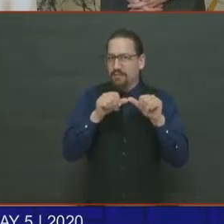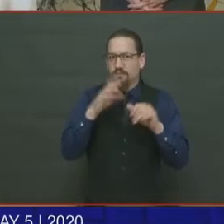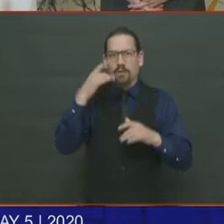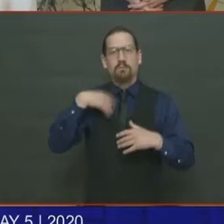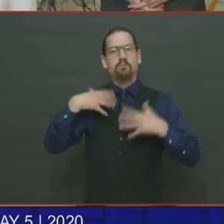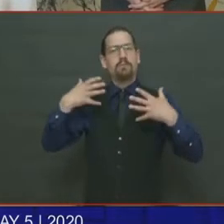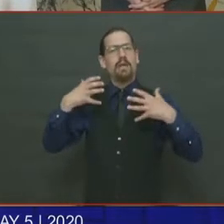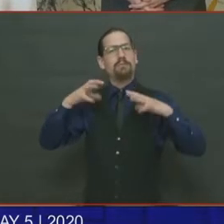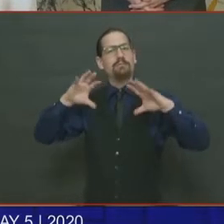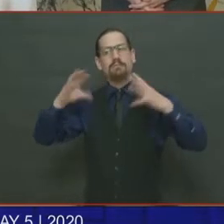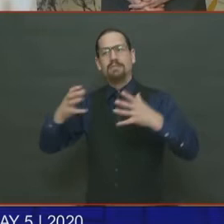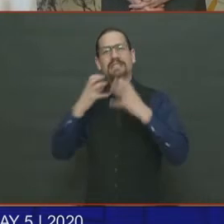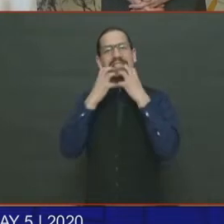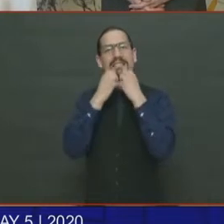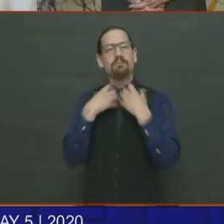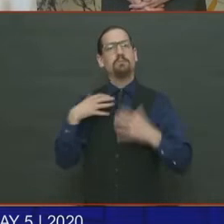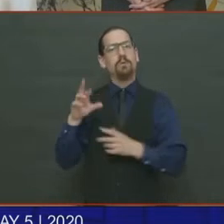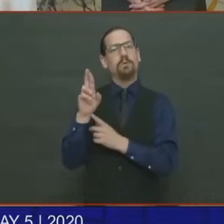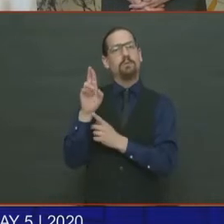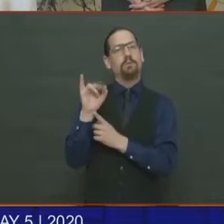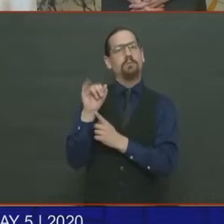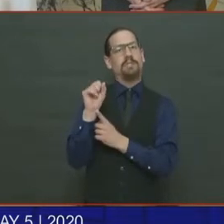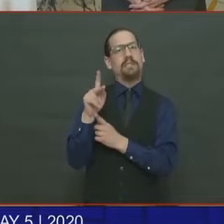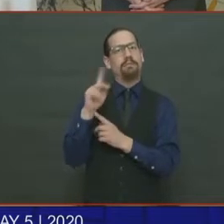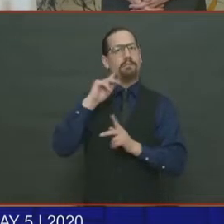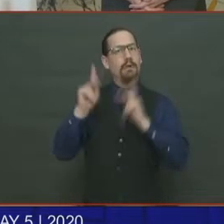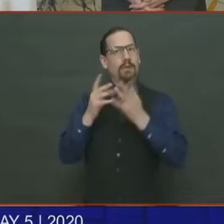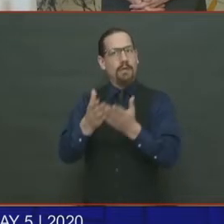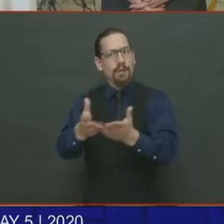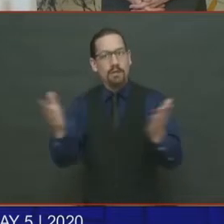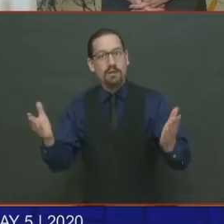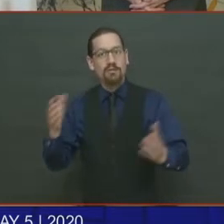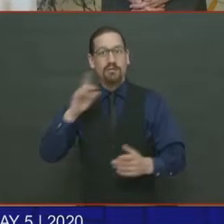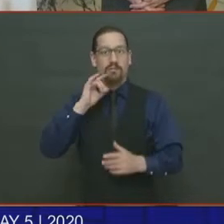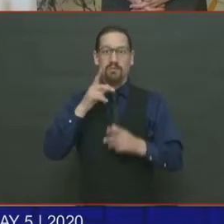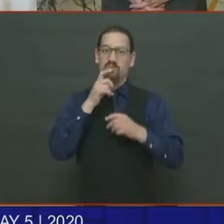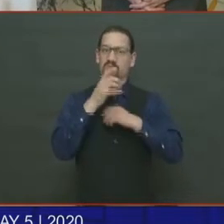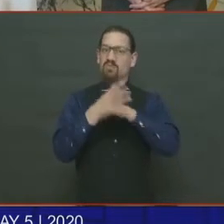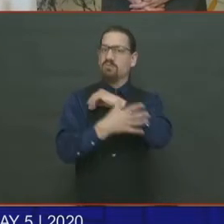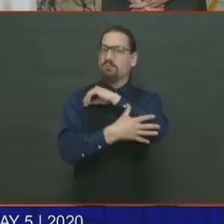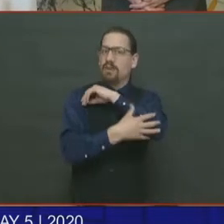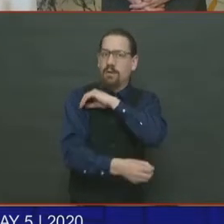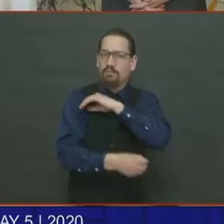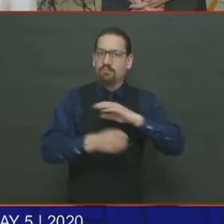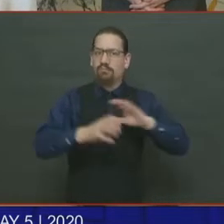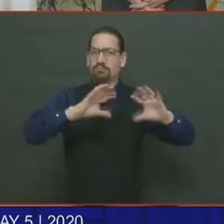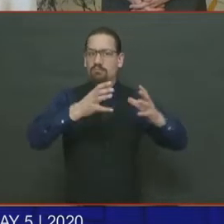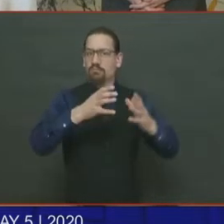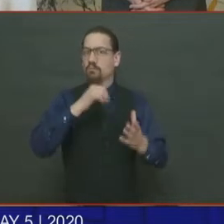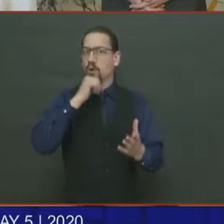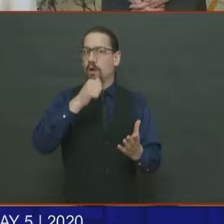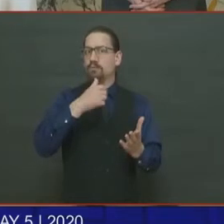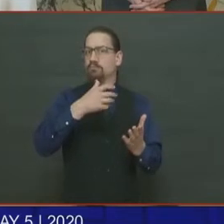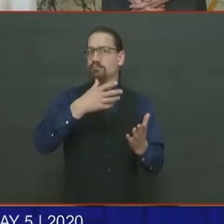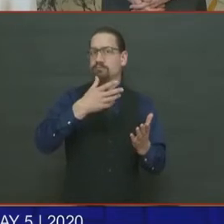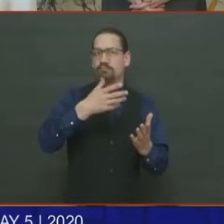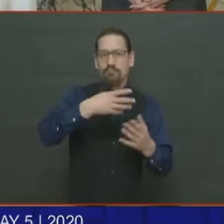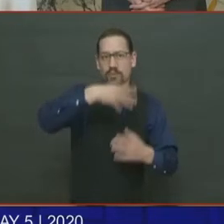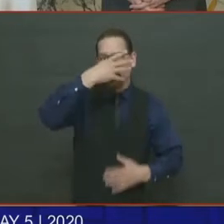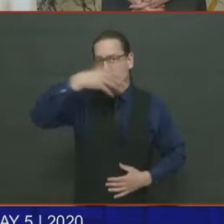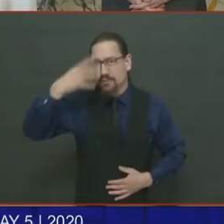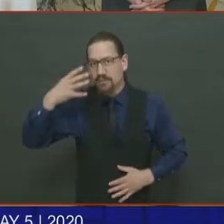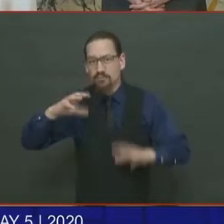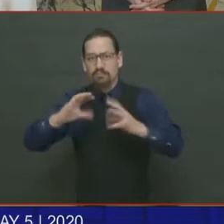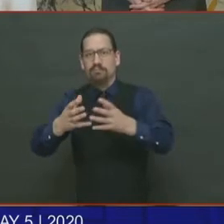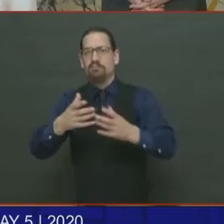vulnerable communities, low-income communities, the undocumented community, communities where people live